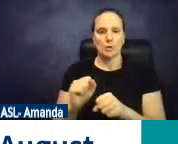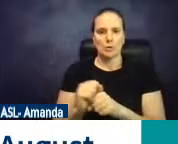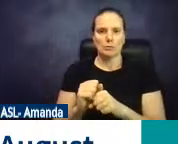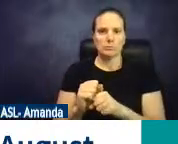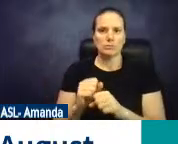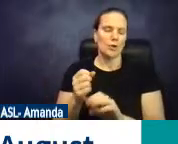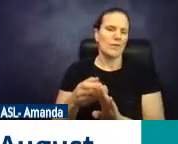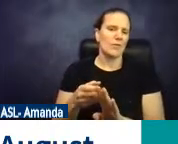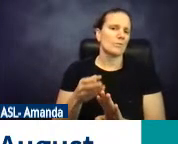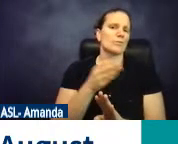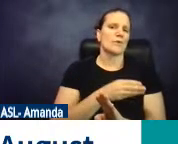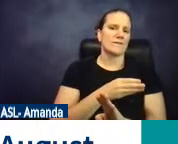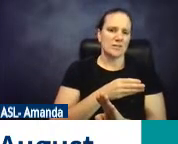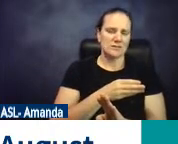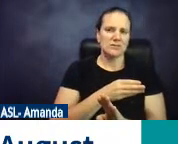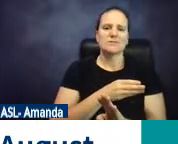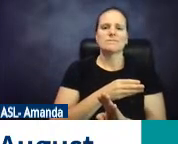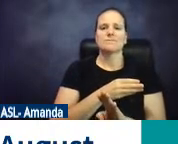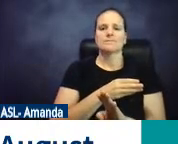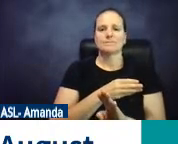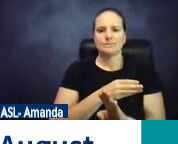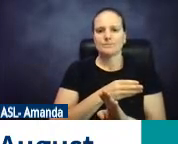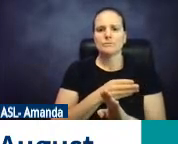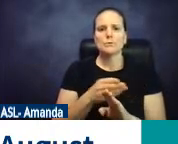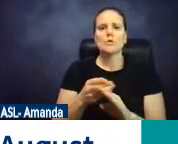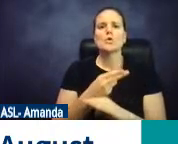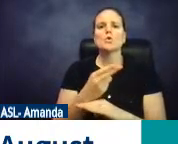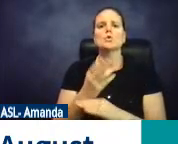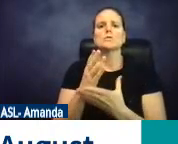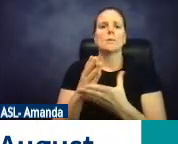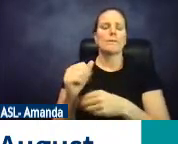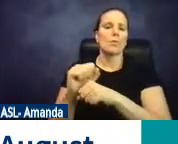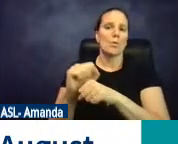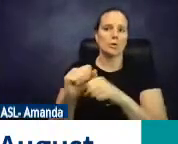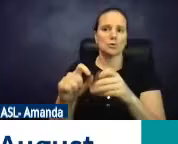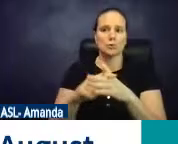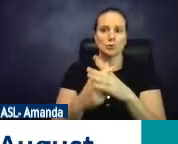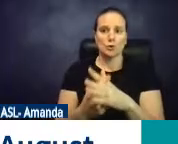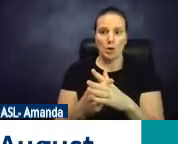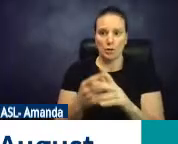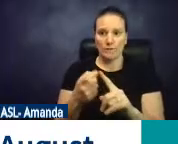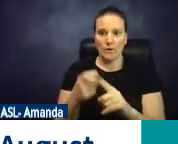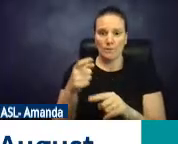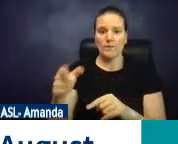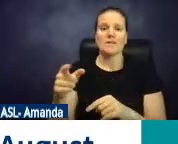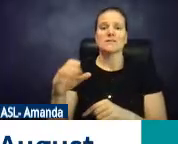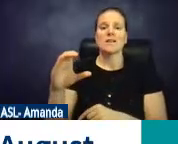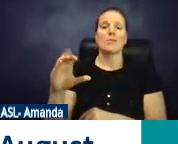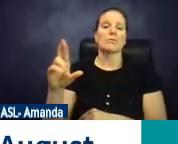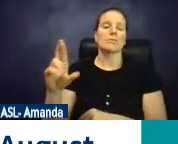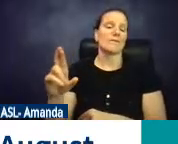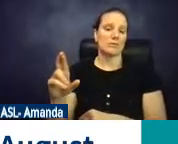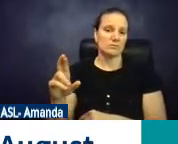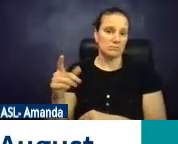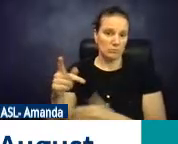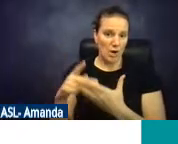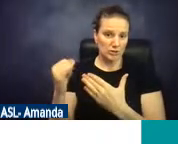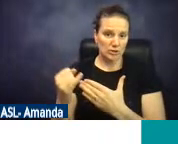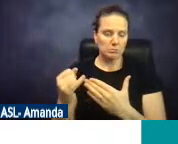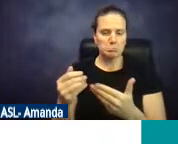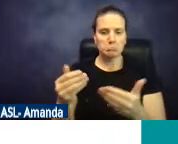previous stint and used some of that work to start with from the Columbia River Crossing project. Next slide,